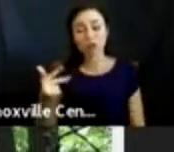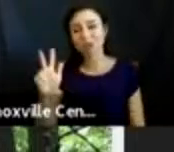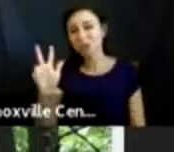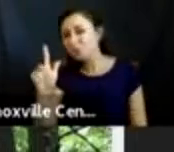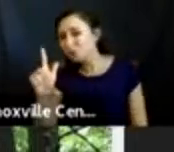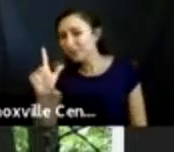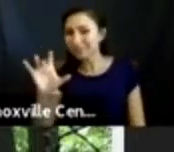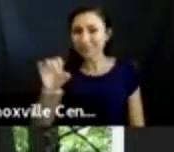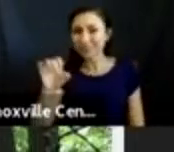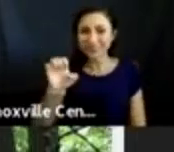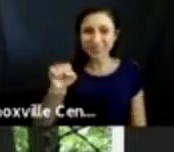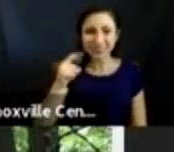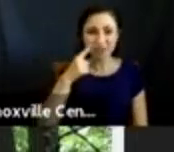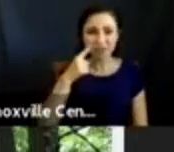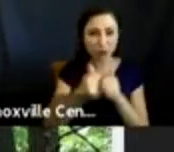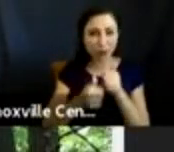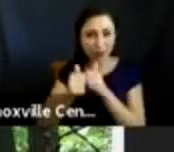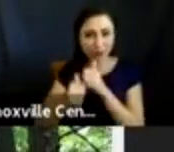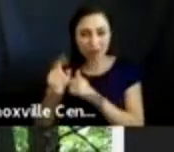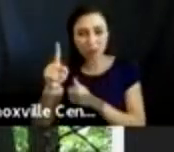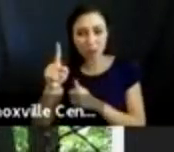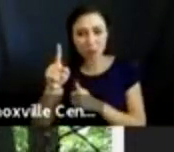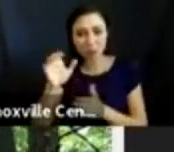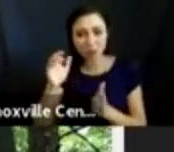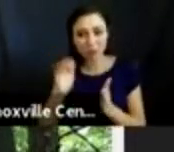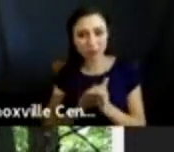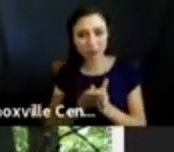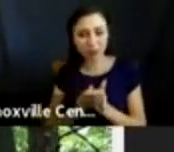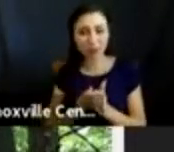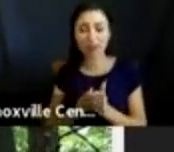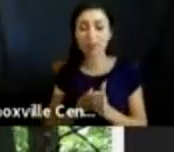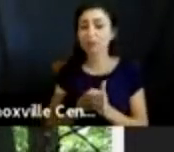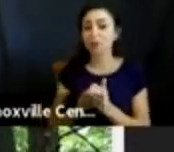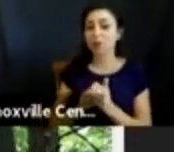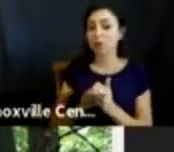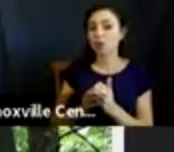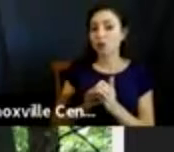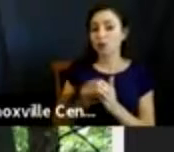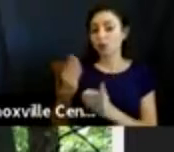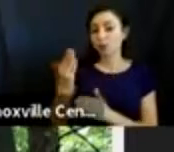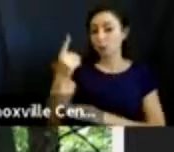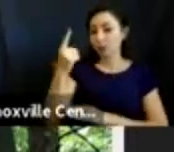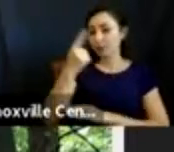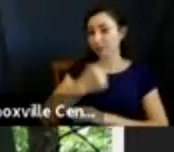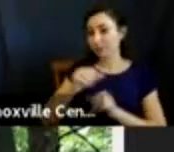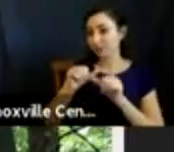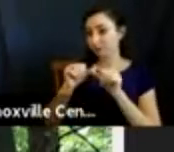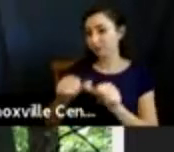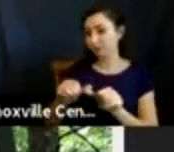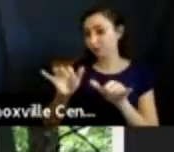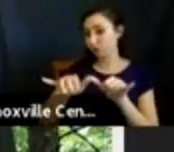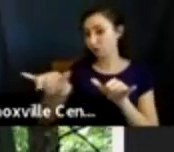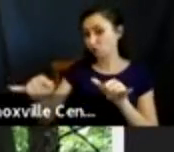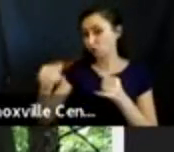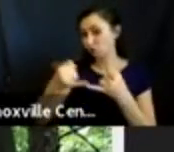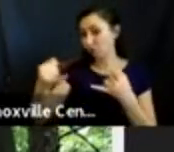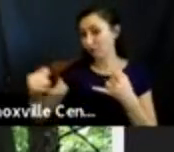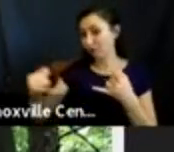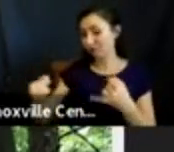cases per 100,000? It was, the 14-day trend line is 24 and the 7-day trend line is